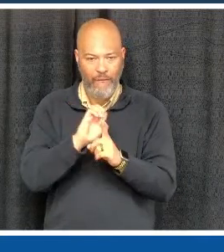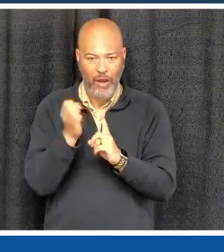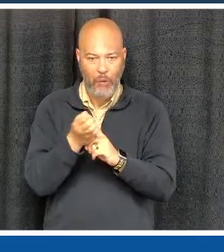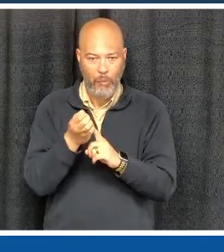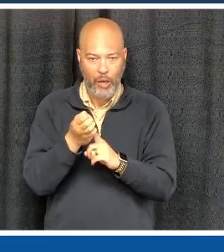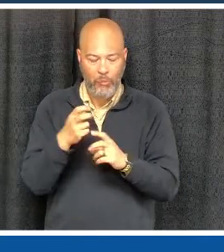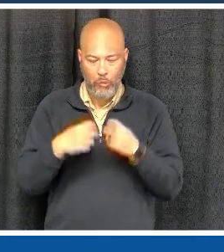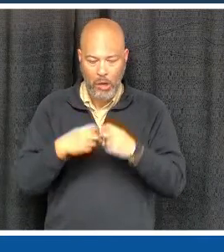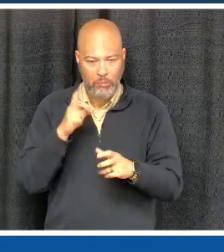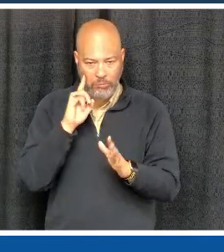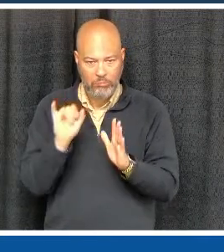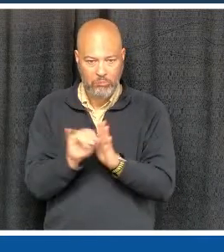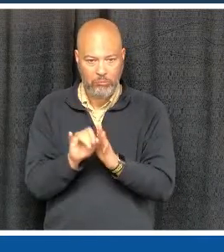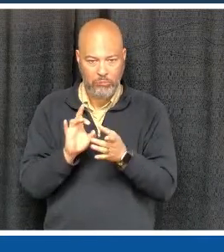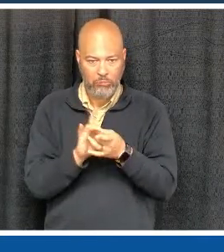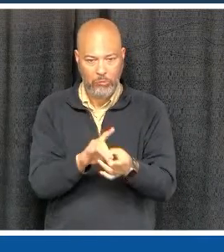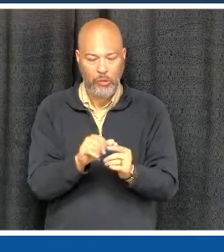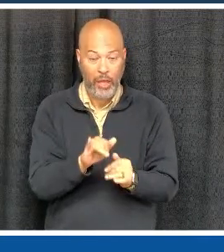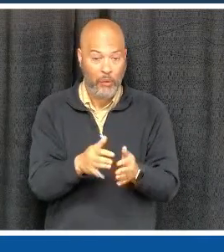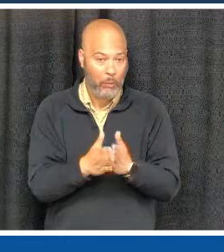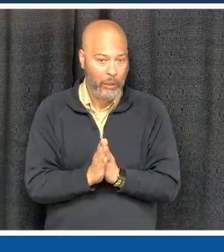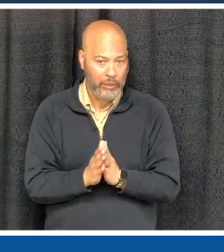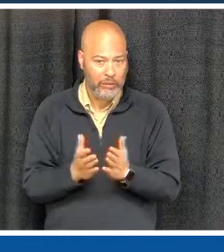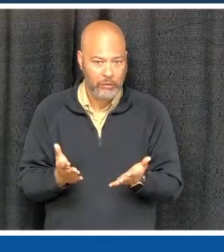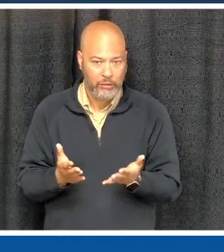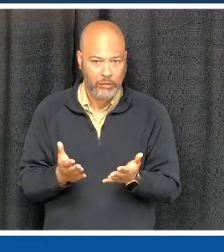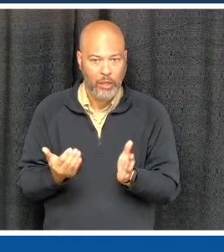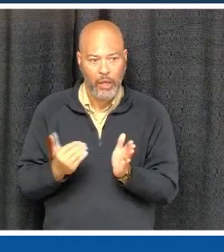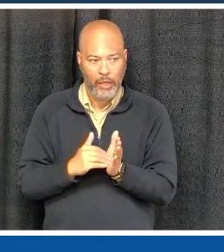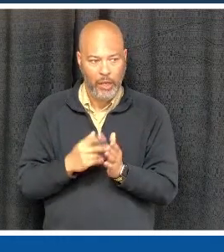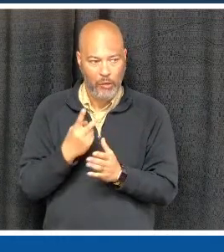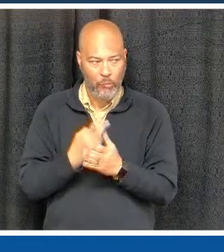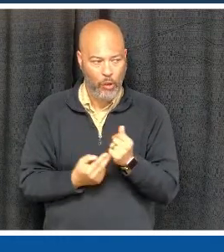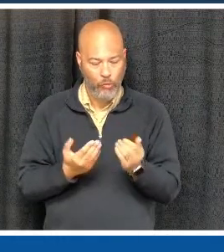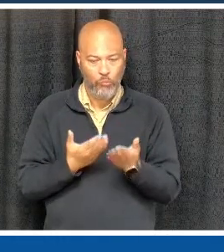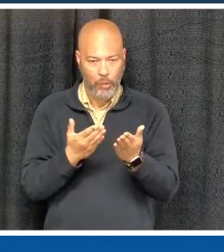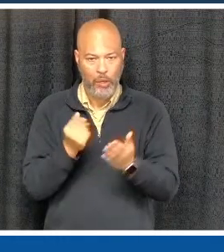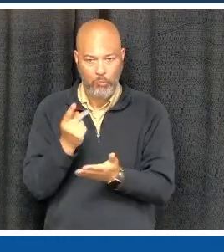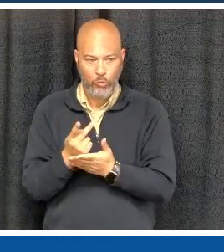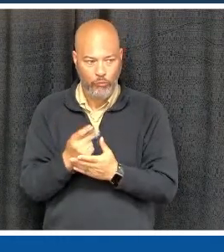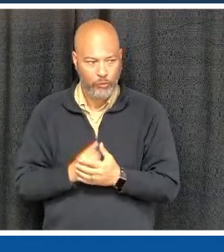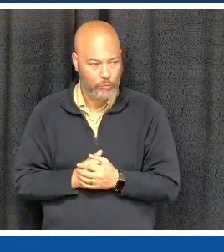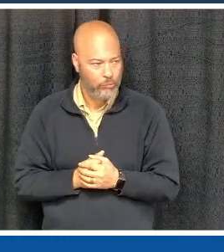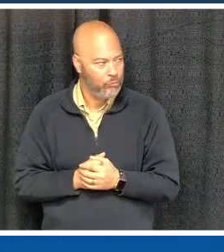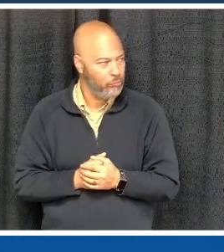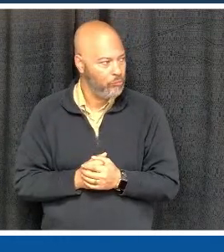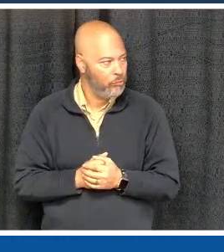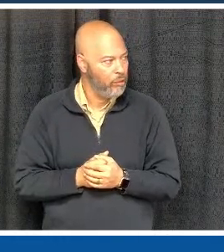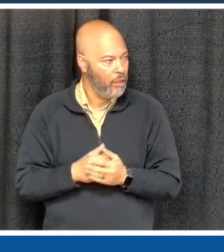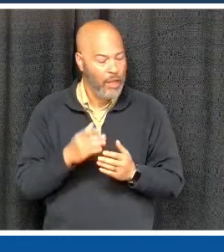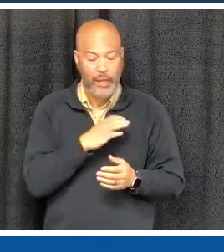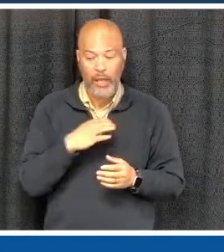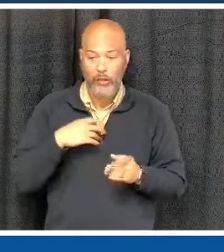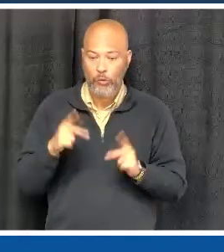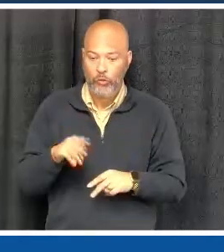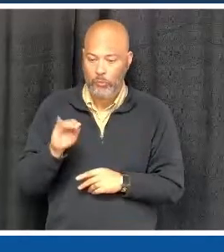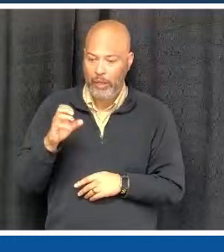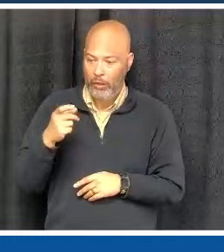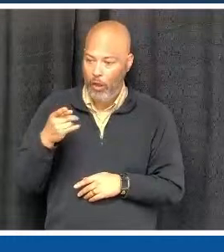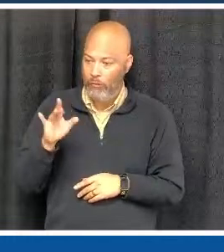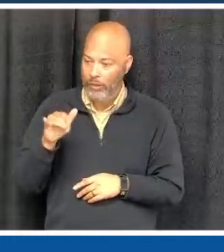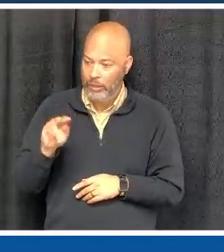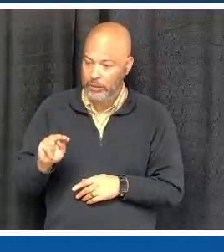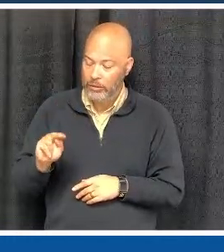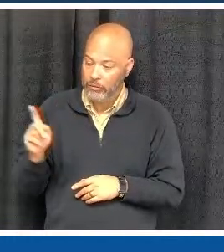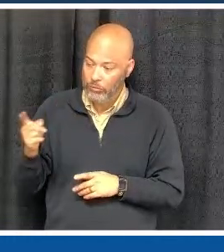were identified relative to this request. Again, both recommend approval. Thank you, Mr. Tyndall. Councilperson McLaughlin, you're